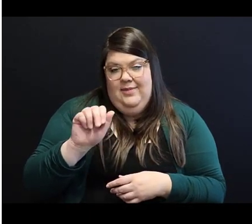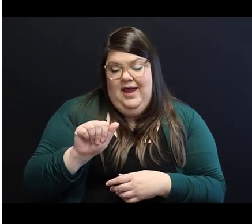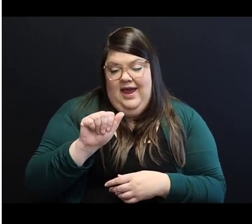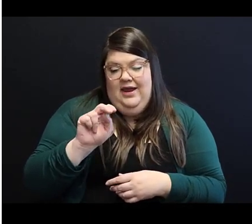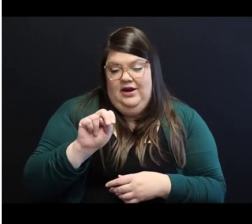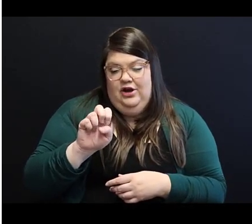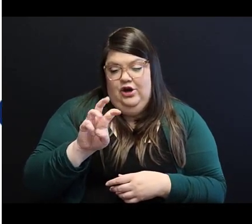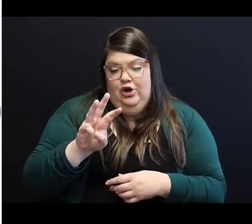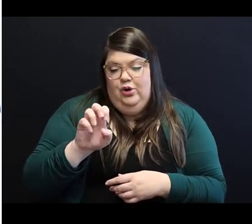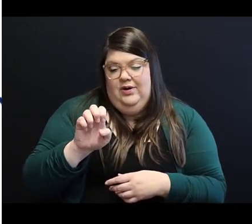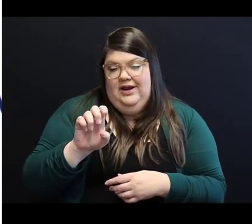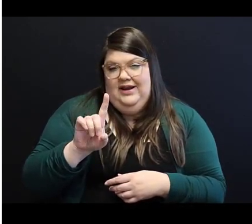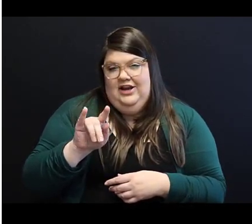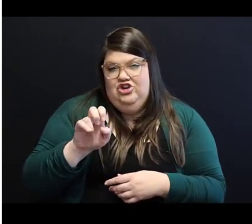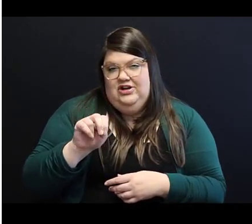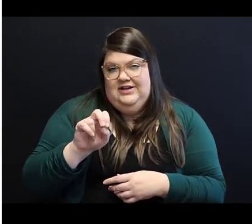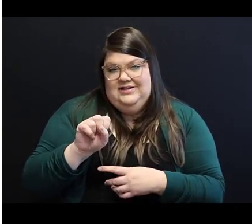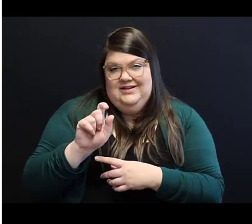ncrtm@neweditions.net.